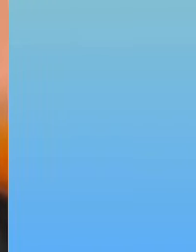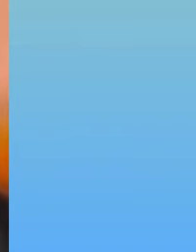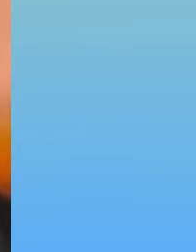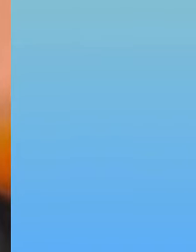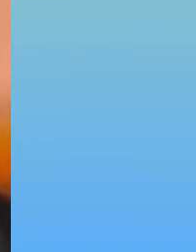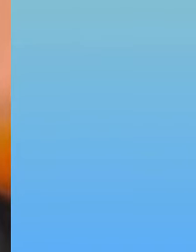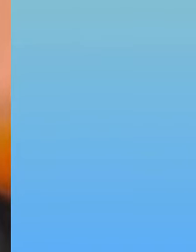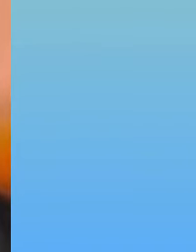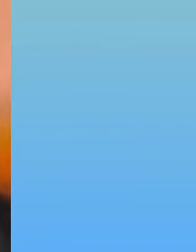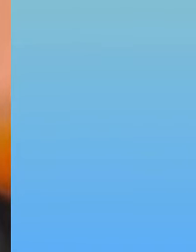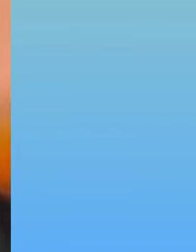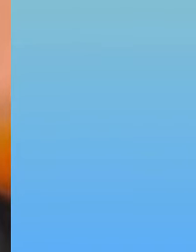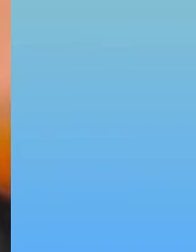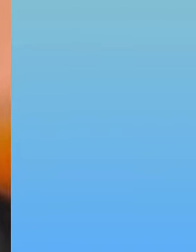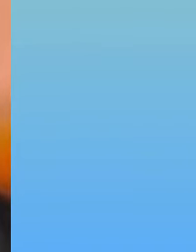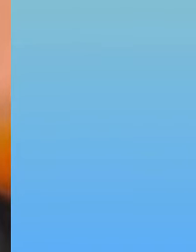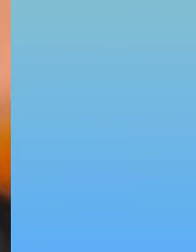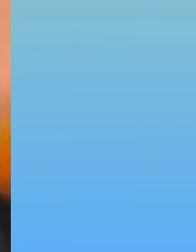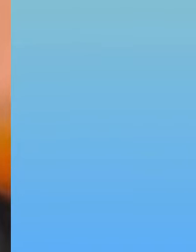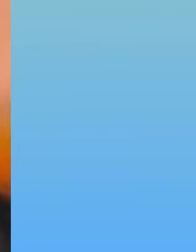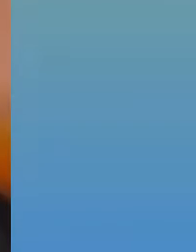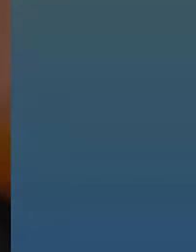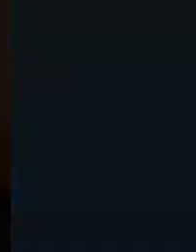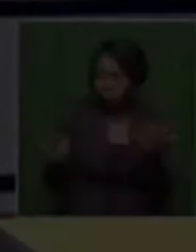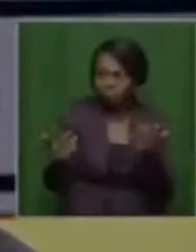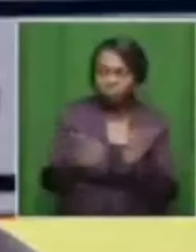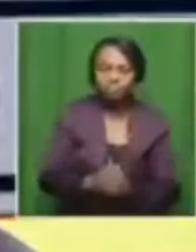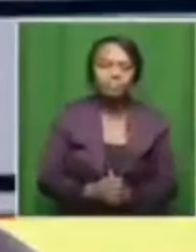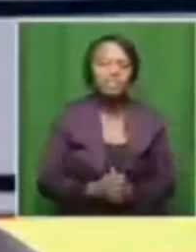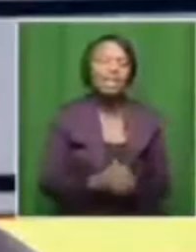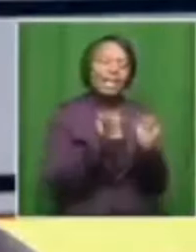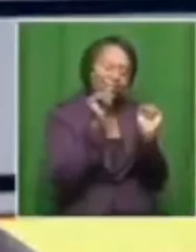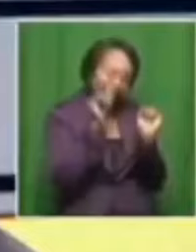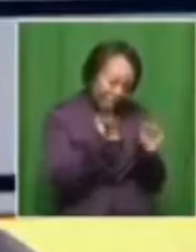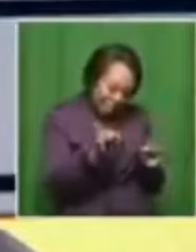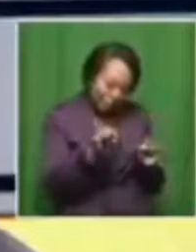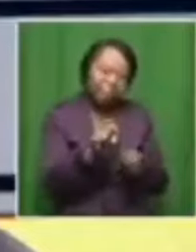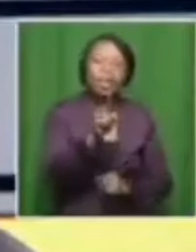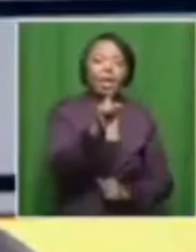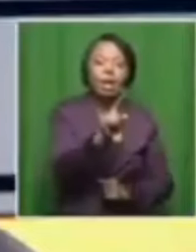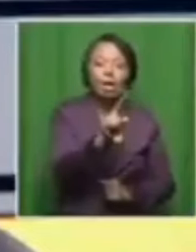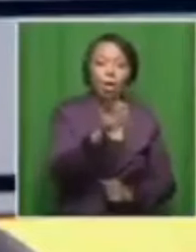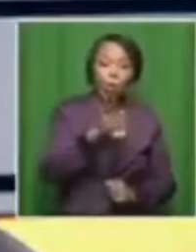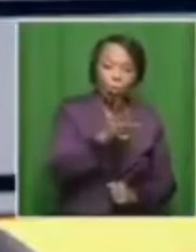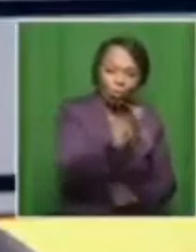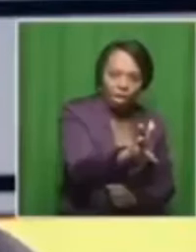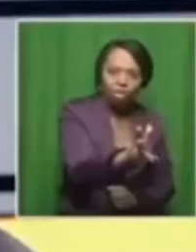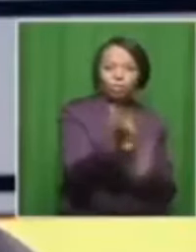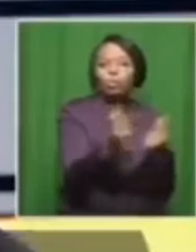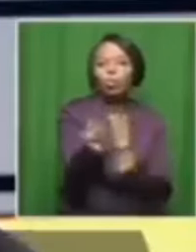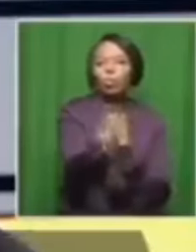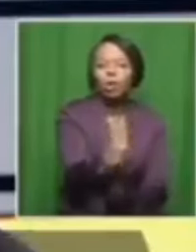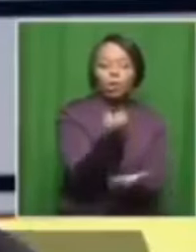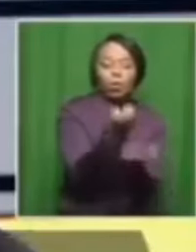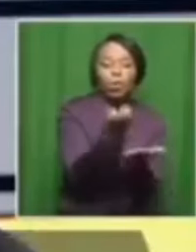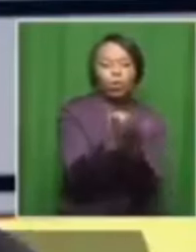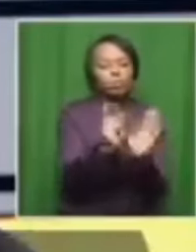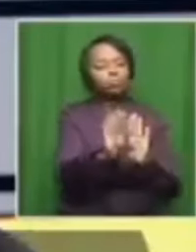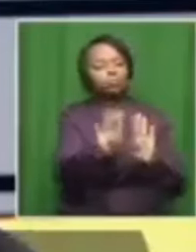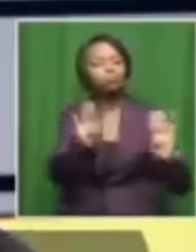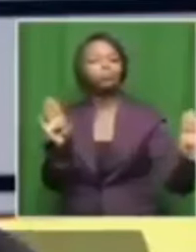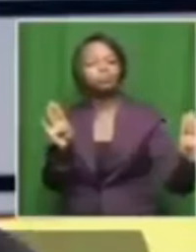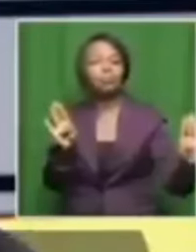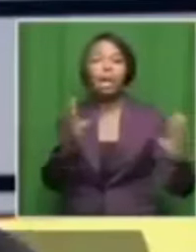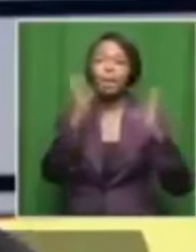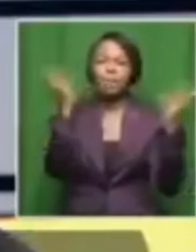guys, I believe that the EFF can really go far. Listen to what we want to make sure that we open our economy for all